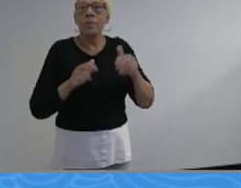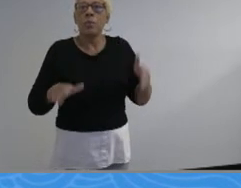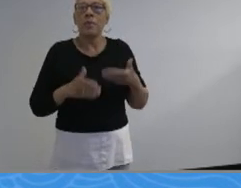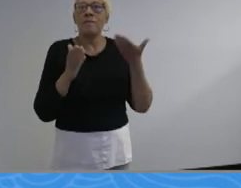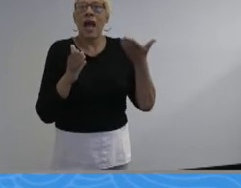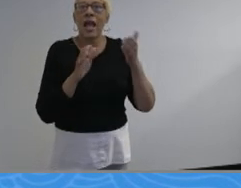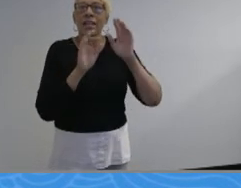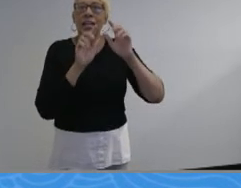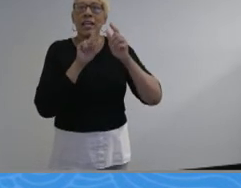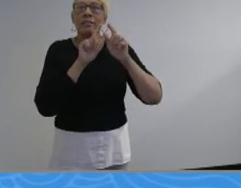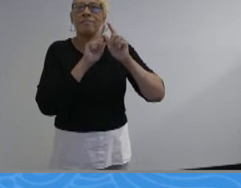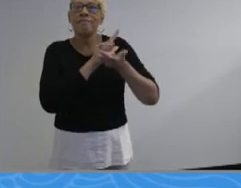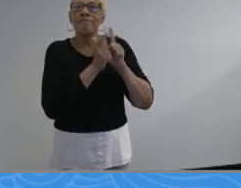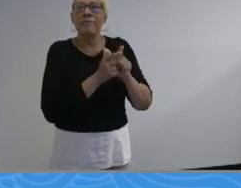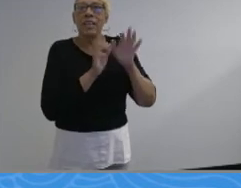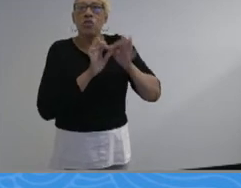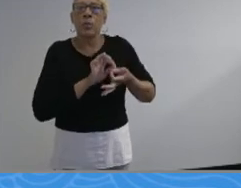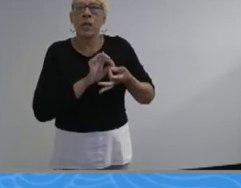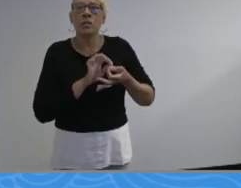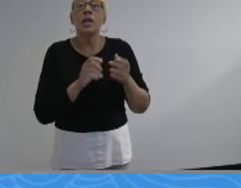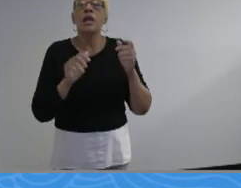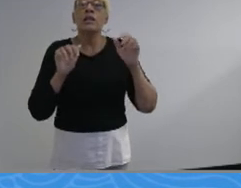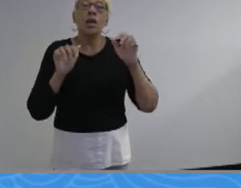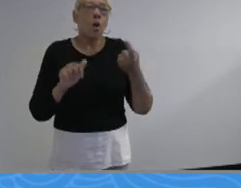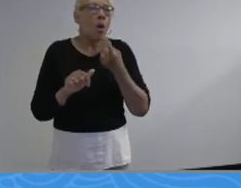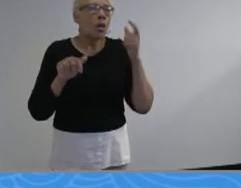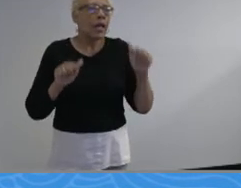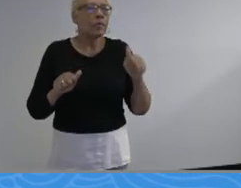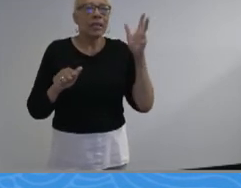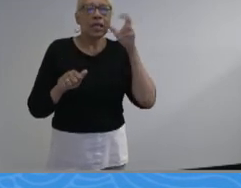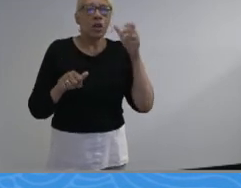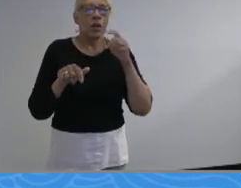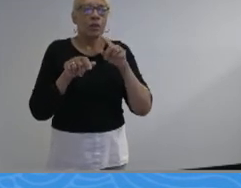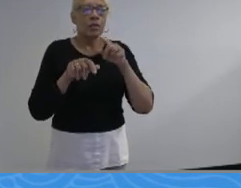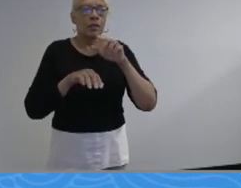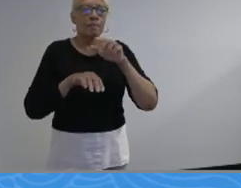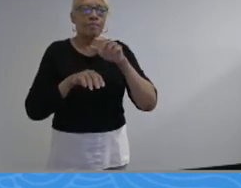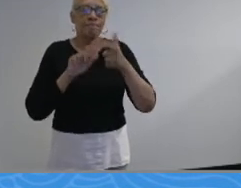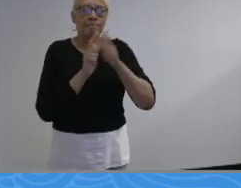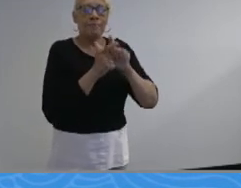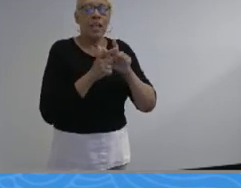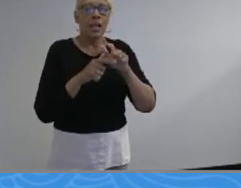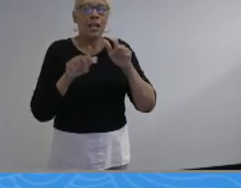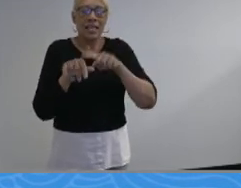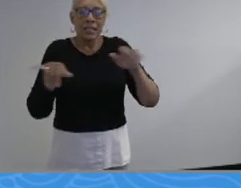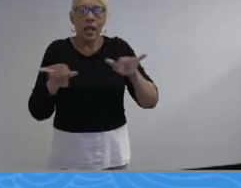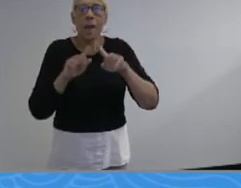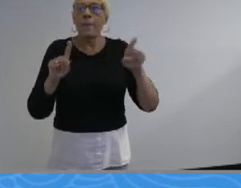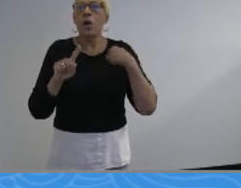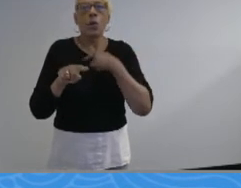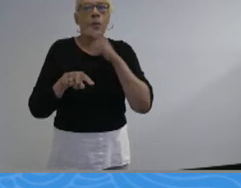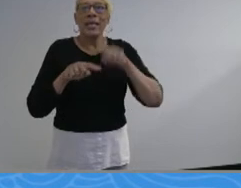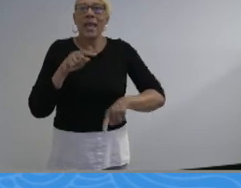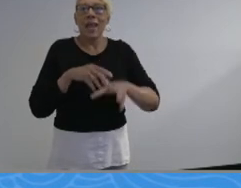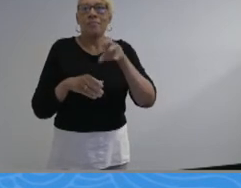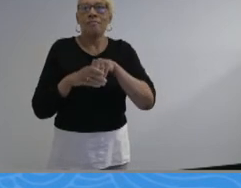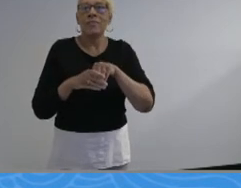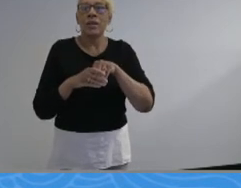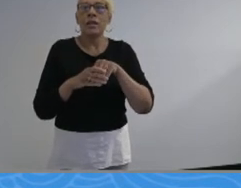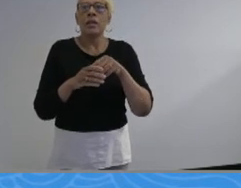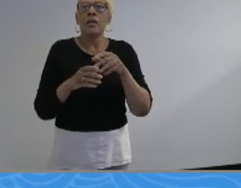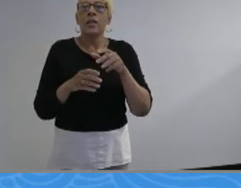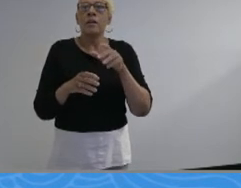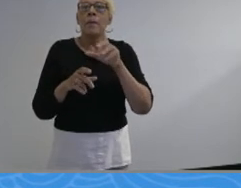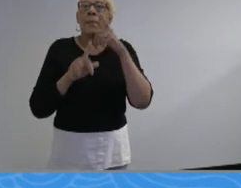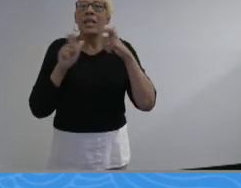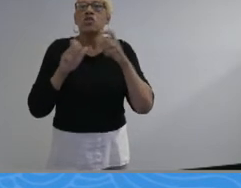The current model only allows for parents to hear the information simultaneously, but we cannot actively participate because no time is allowed for